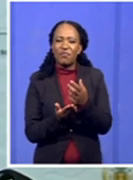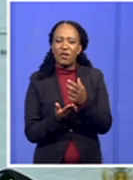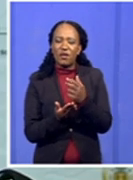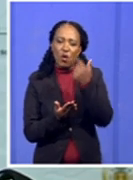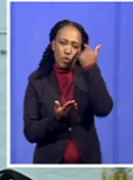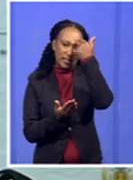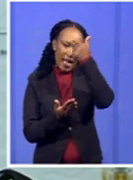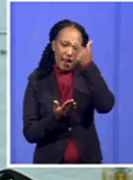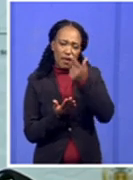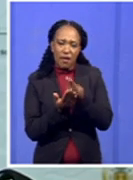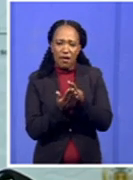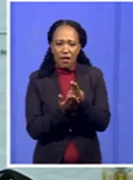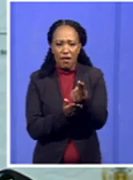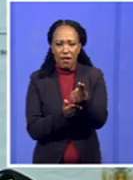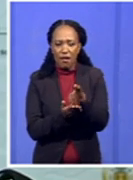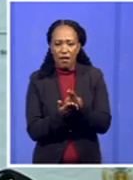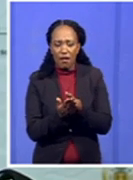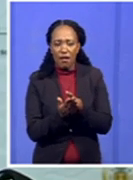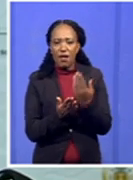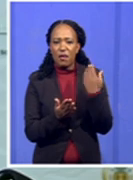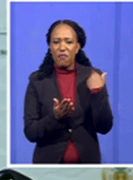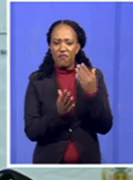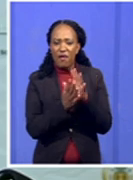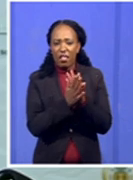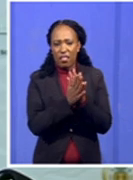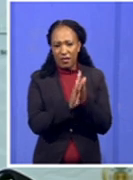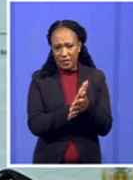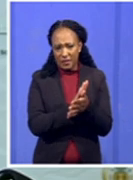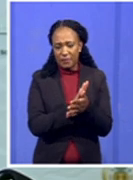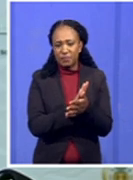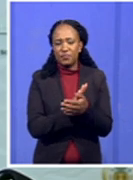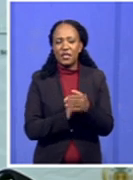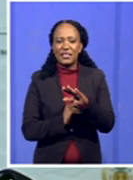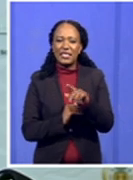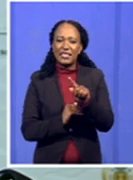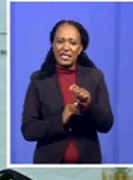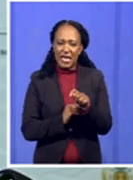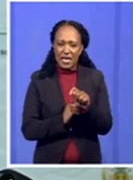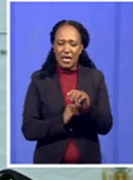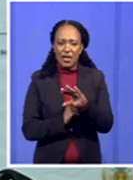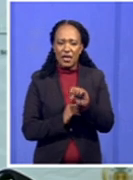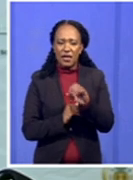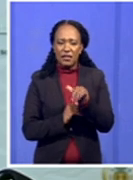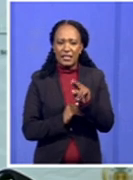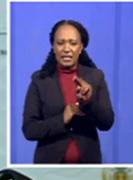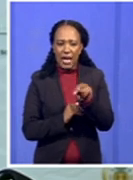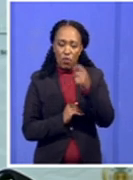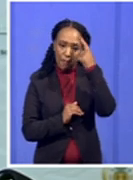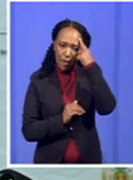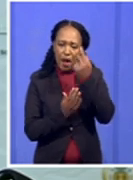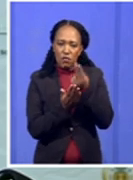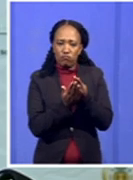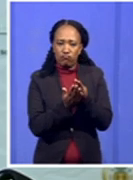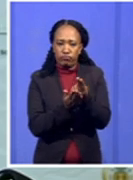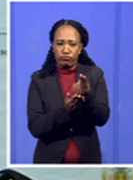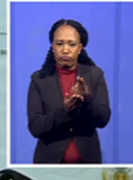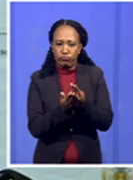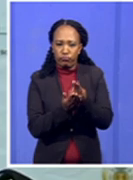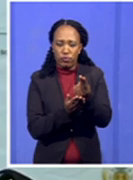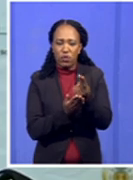The central processing unit of that CT scan together with other cables were vandalized and some of